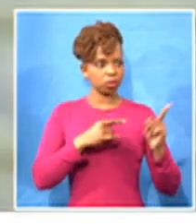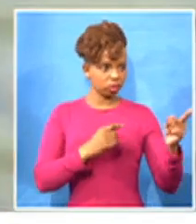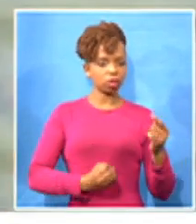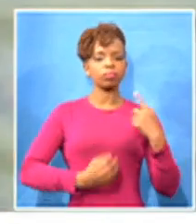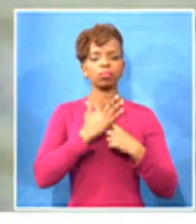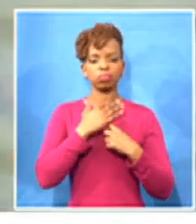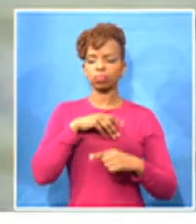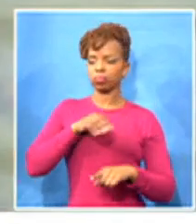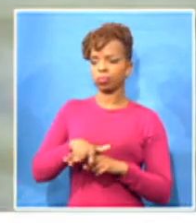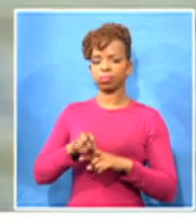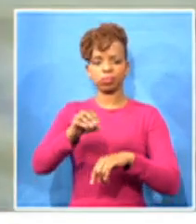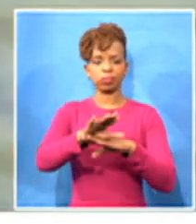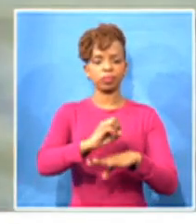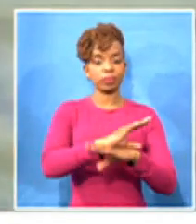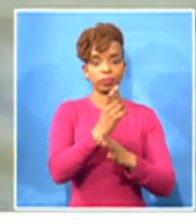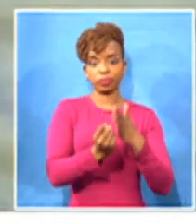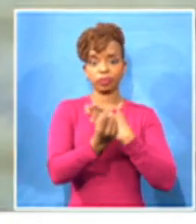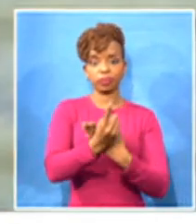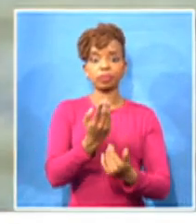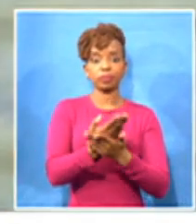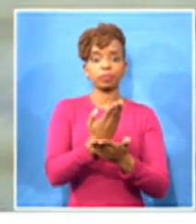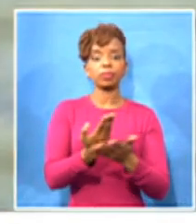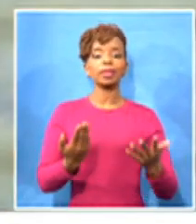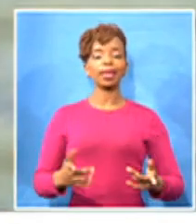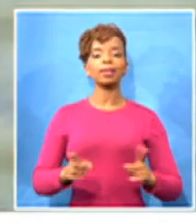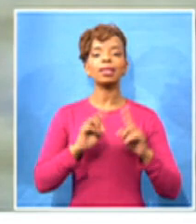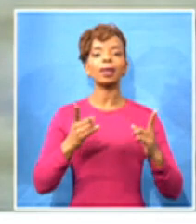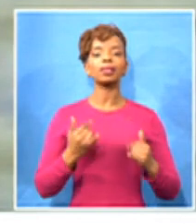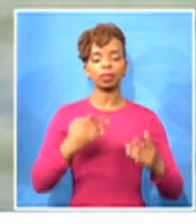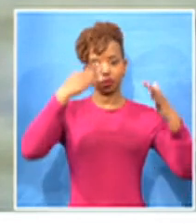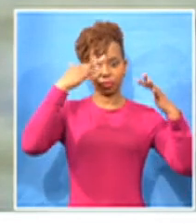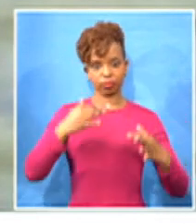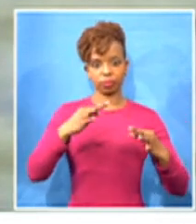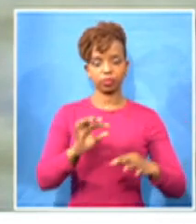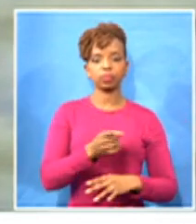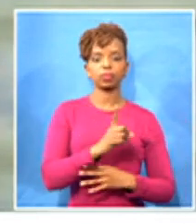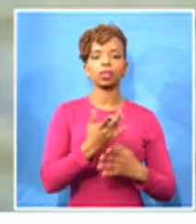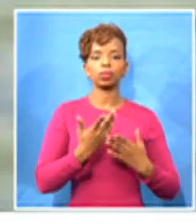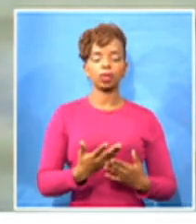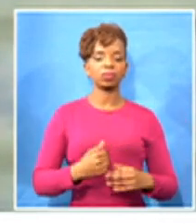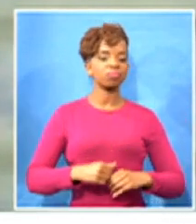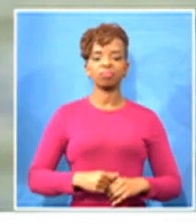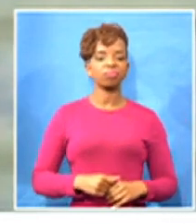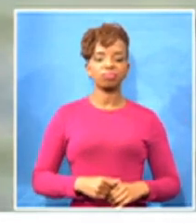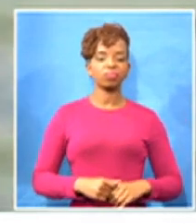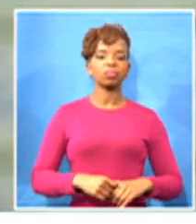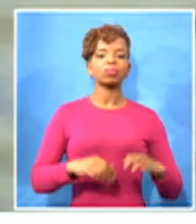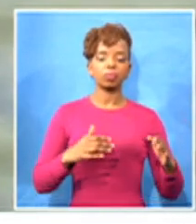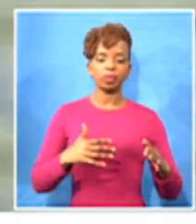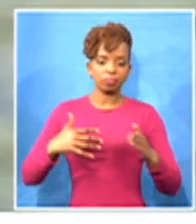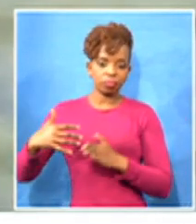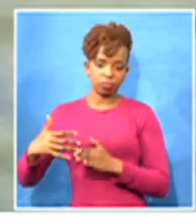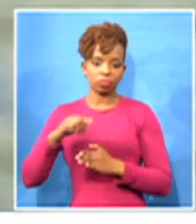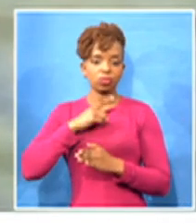to get care. So they feel if they take themselves and their children into healthcare facilities, they are going to expose themselves to the